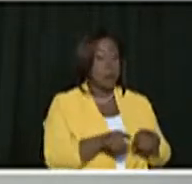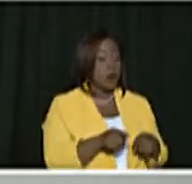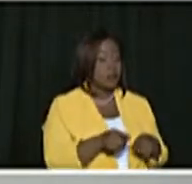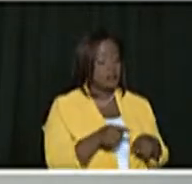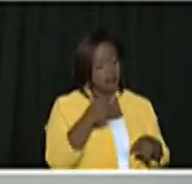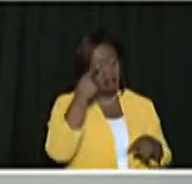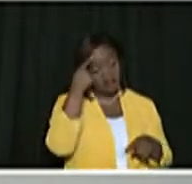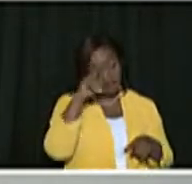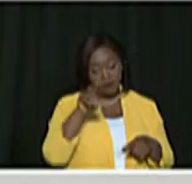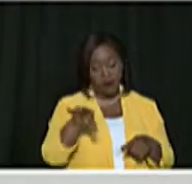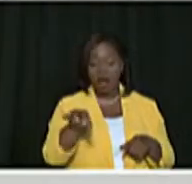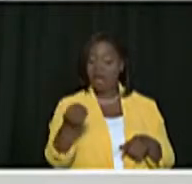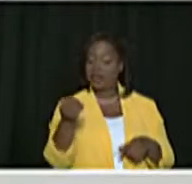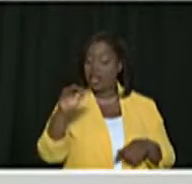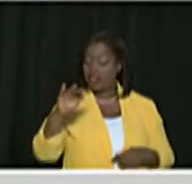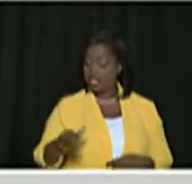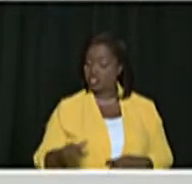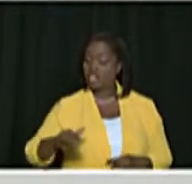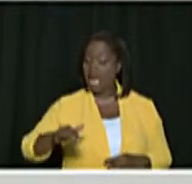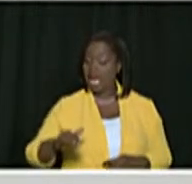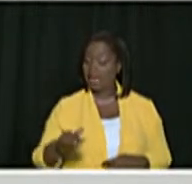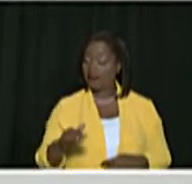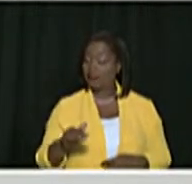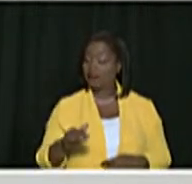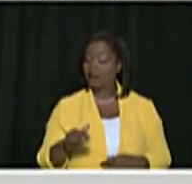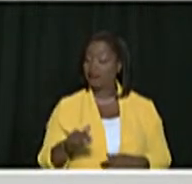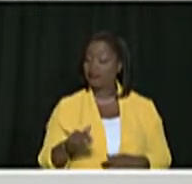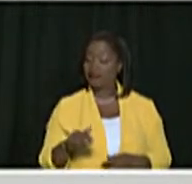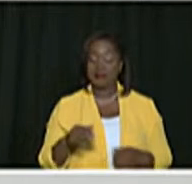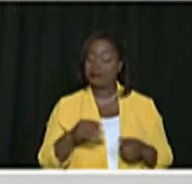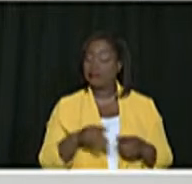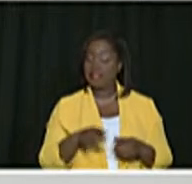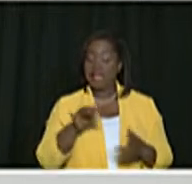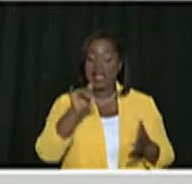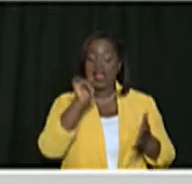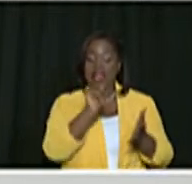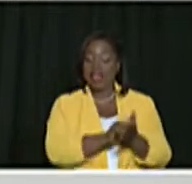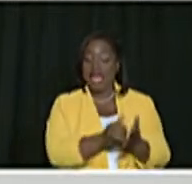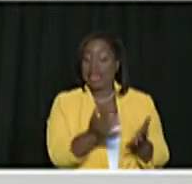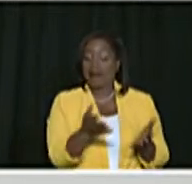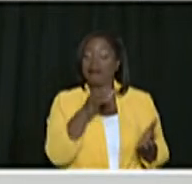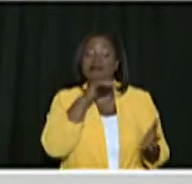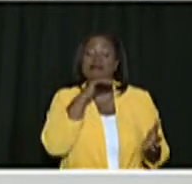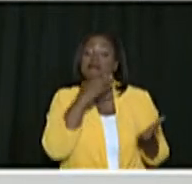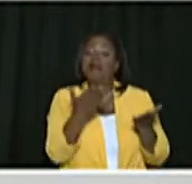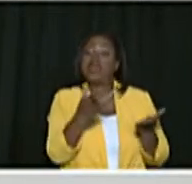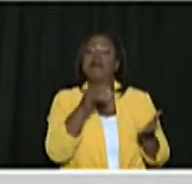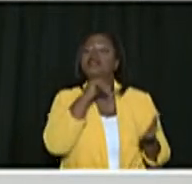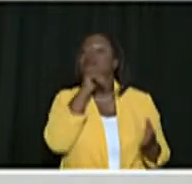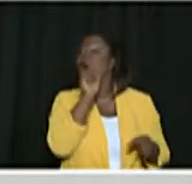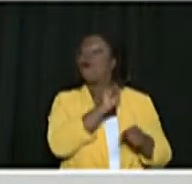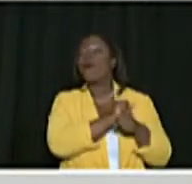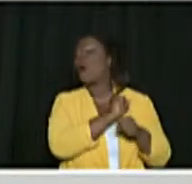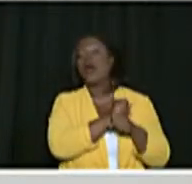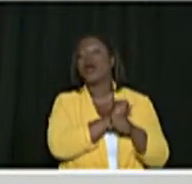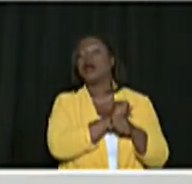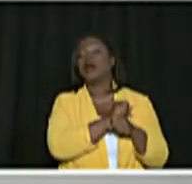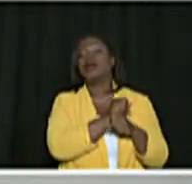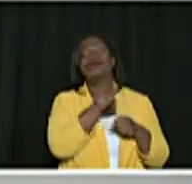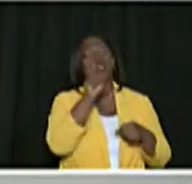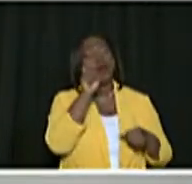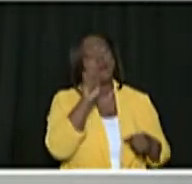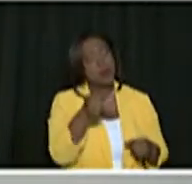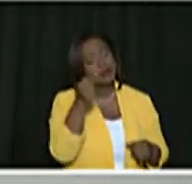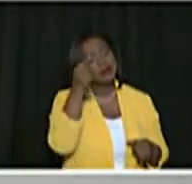much teaching what you'd like to teach about responsibility, for example, for another child. So you have to think about, again, your child, right?